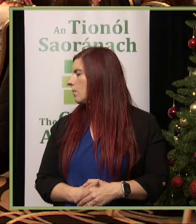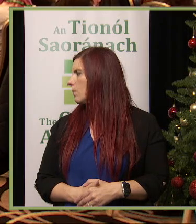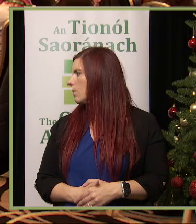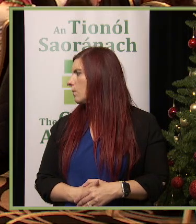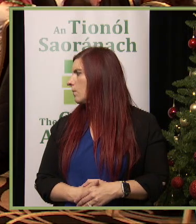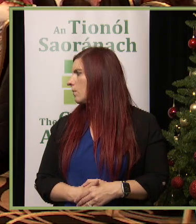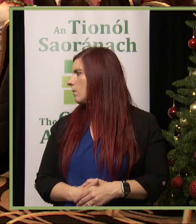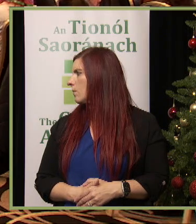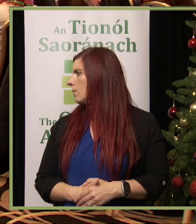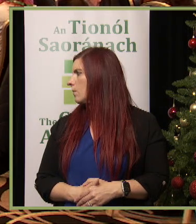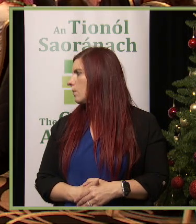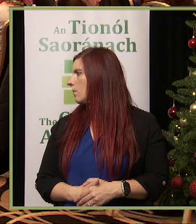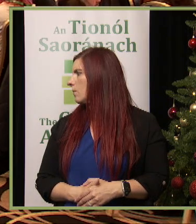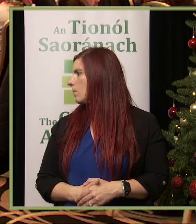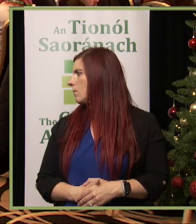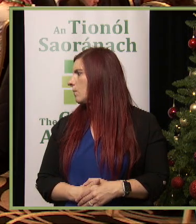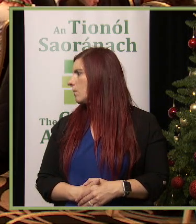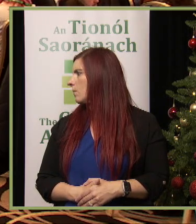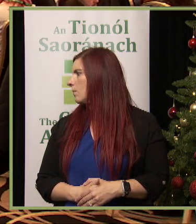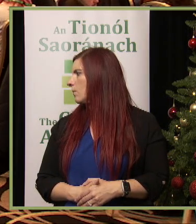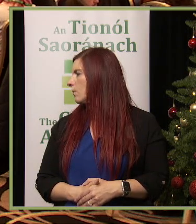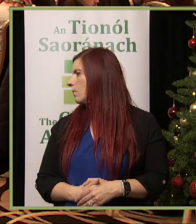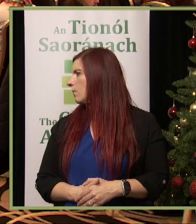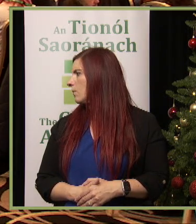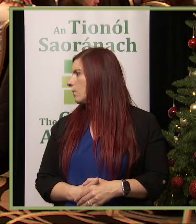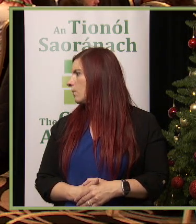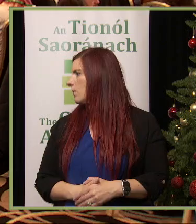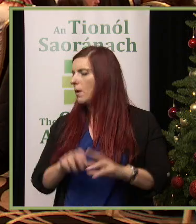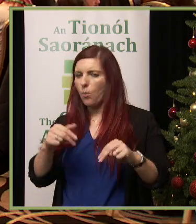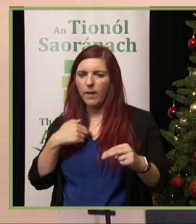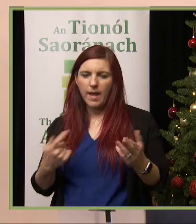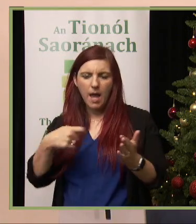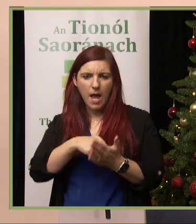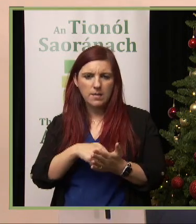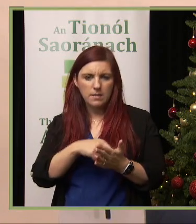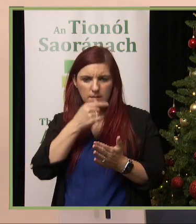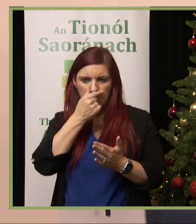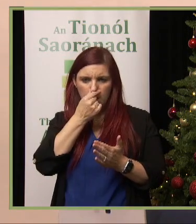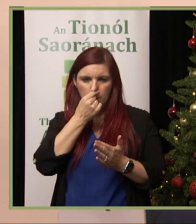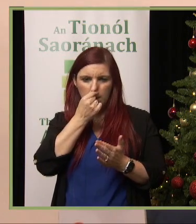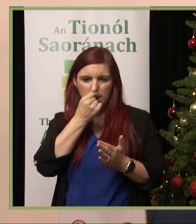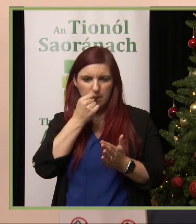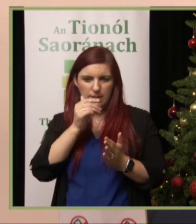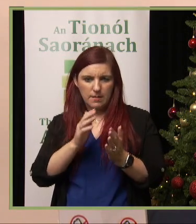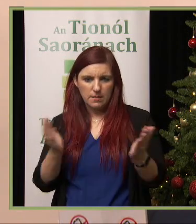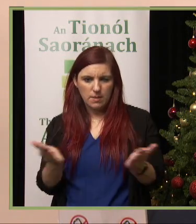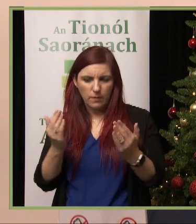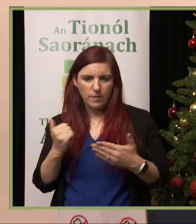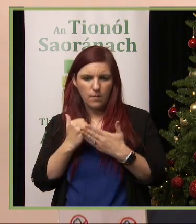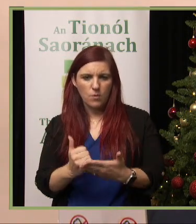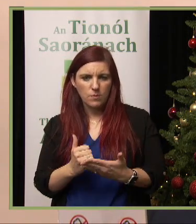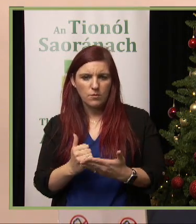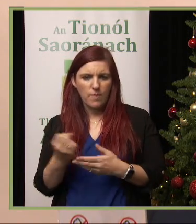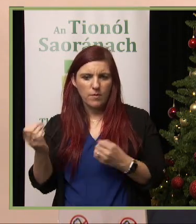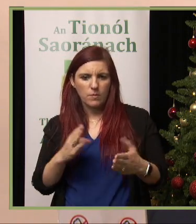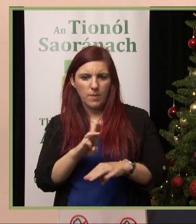Could we add there, just a complete add, higher incentives and support should be provided to those who prioritise